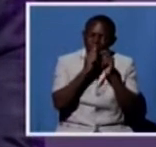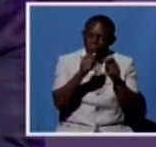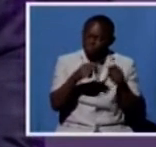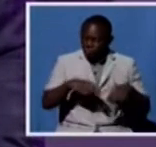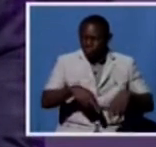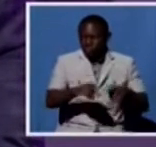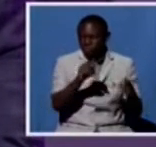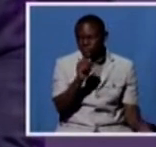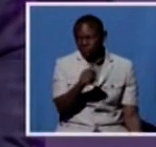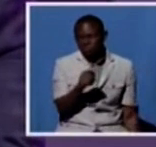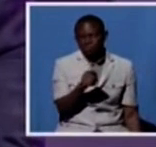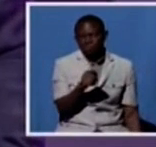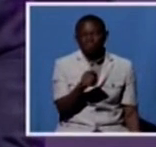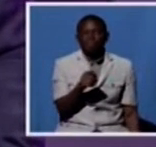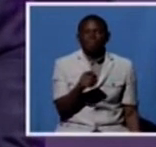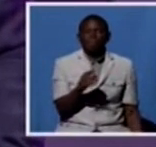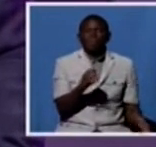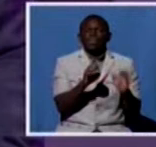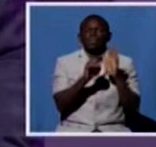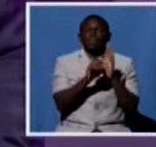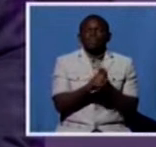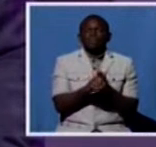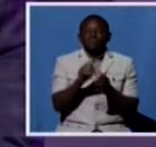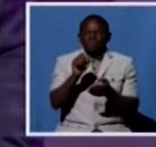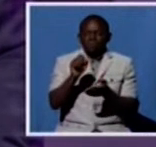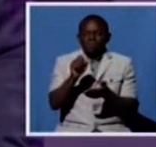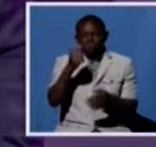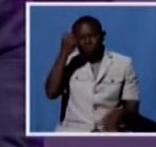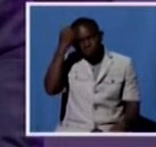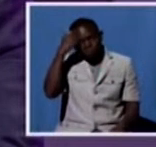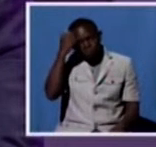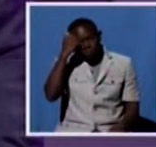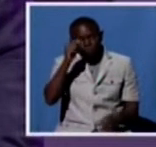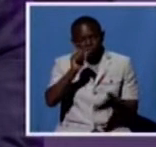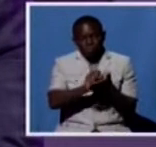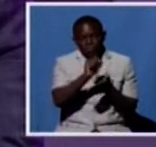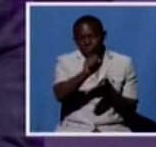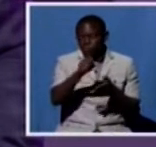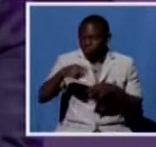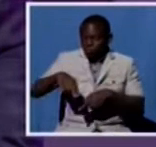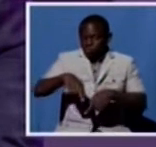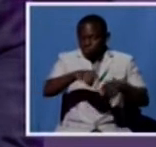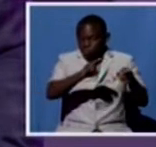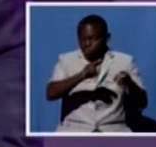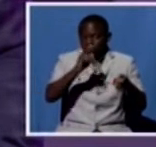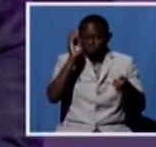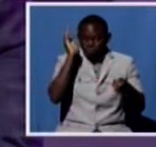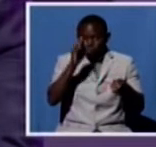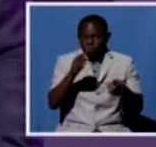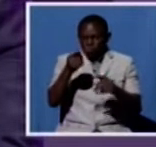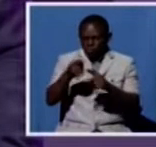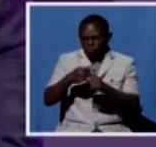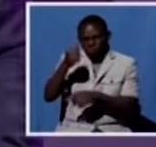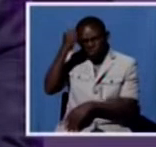like Chingola to Solwezi, we're going to put a toll gate about 15-20 kilometers from Chingola.